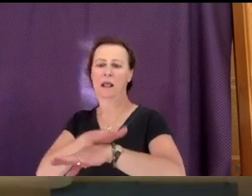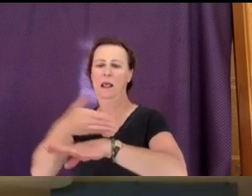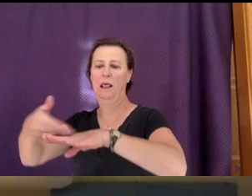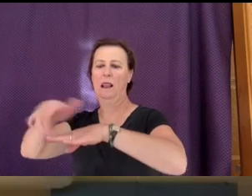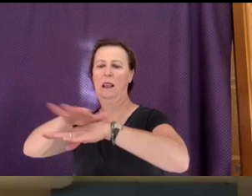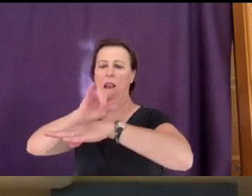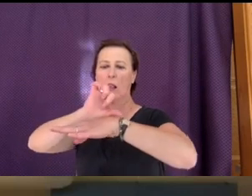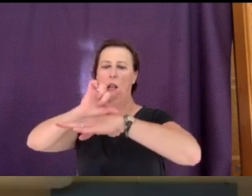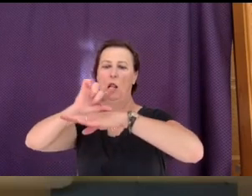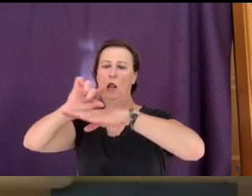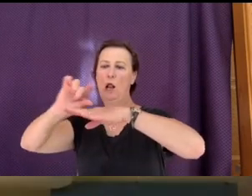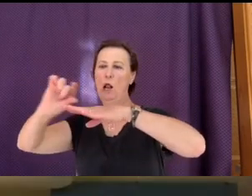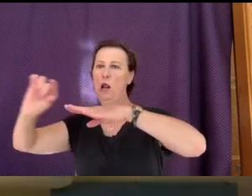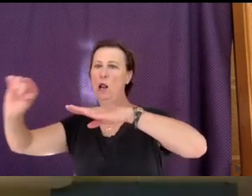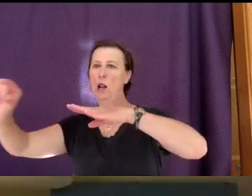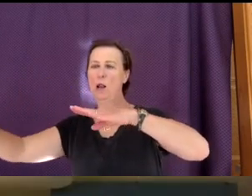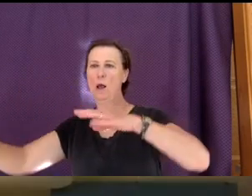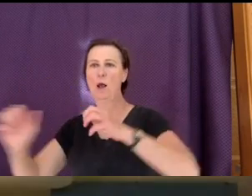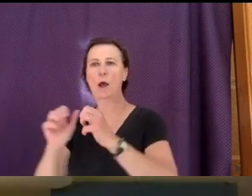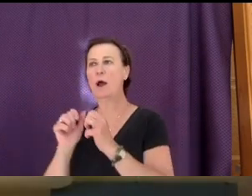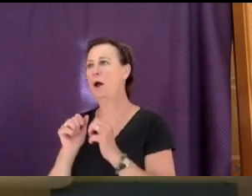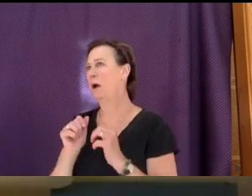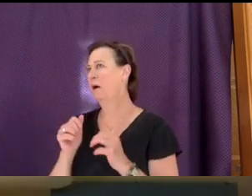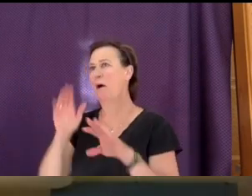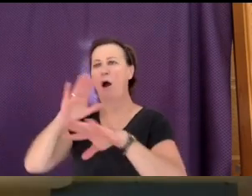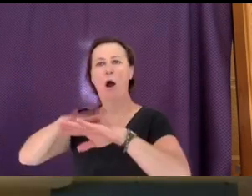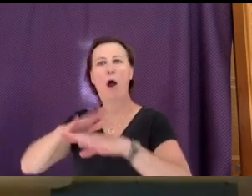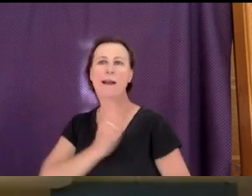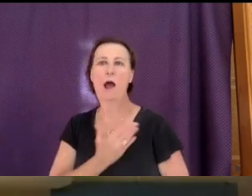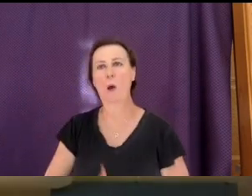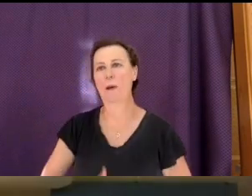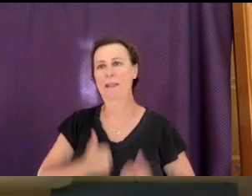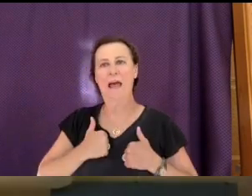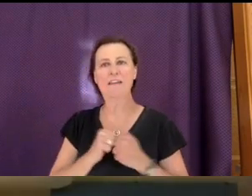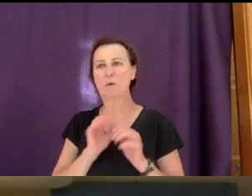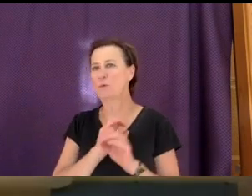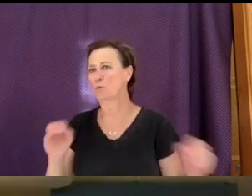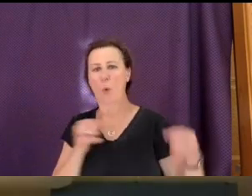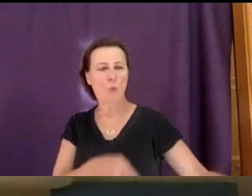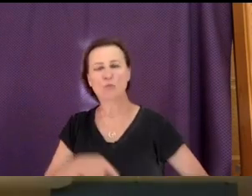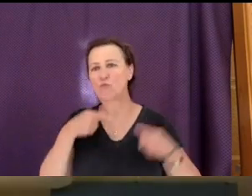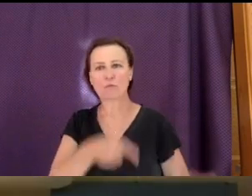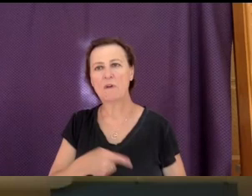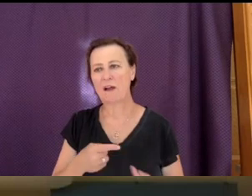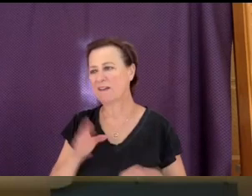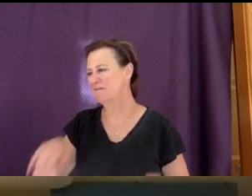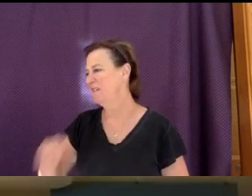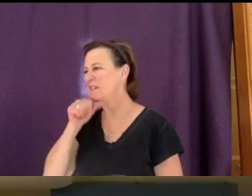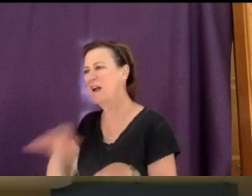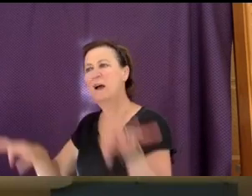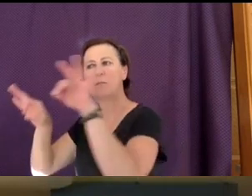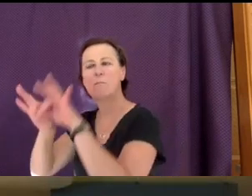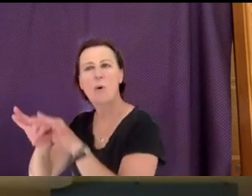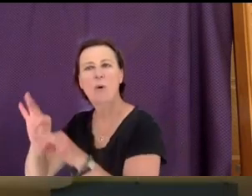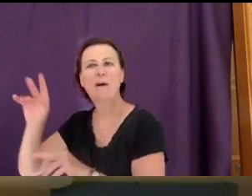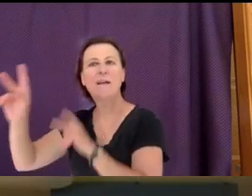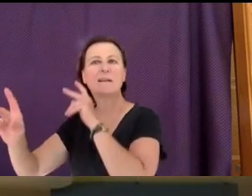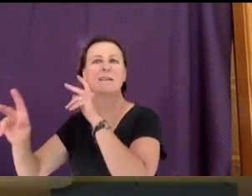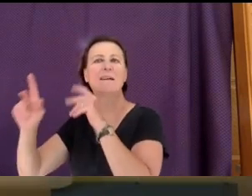life with no serious problems or struggles, that it's of no relevance to someone with a broken heart or a